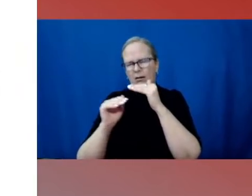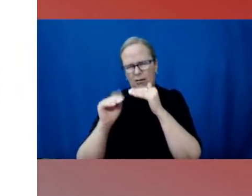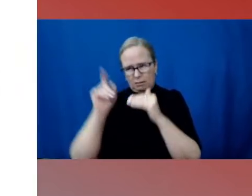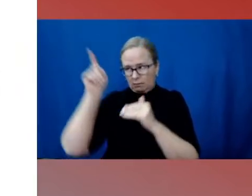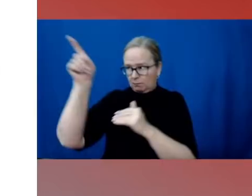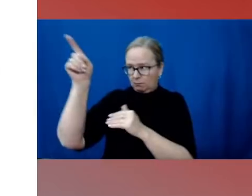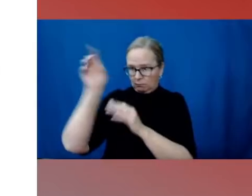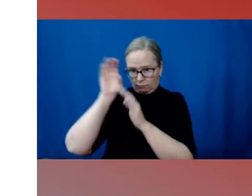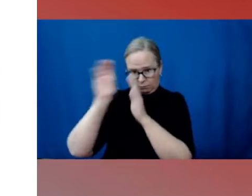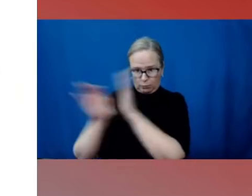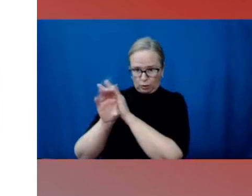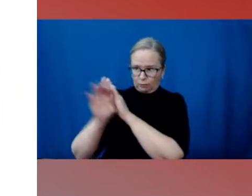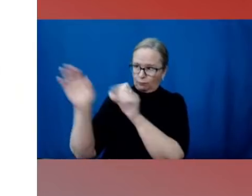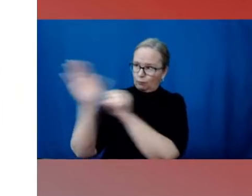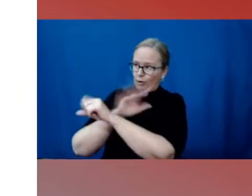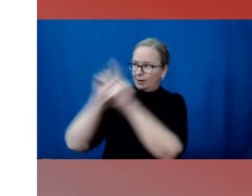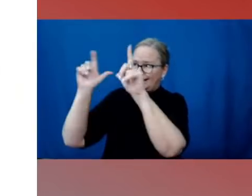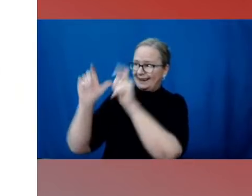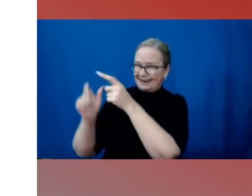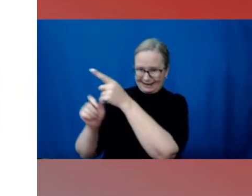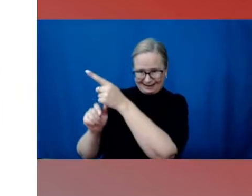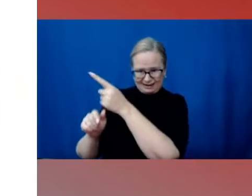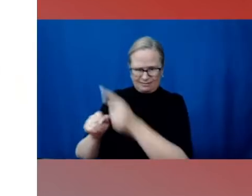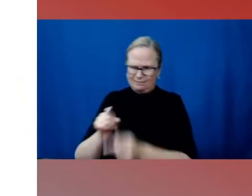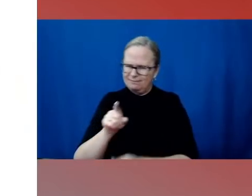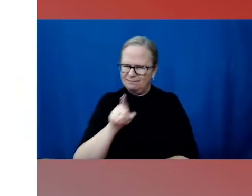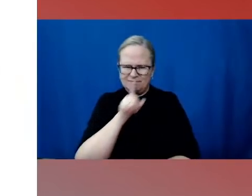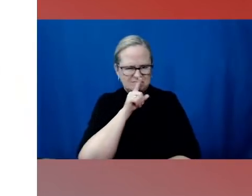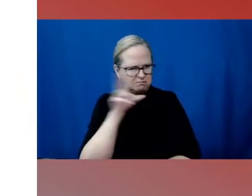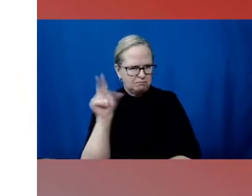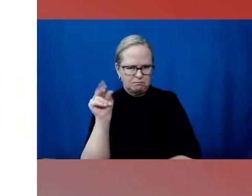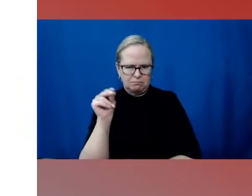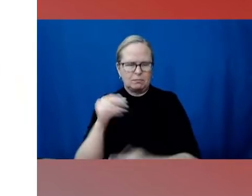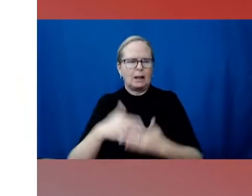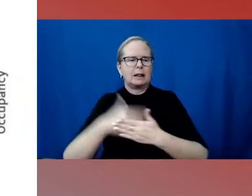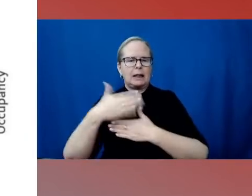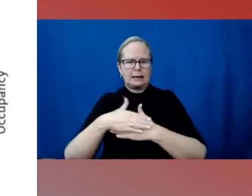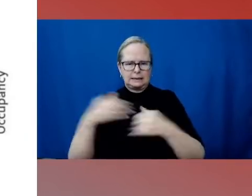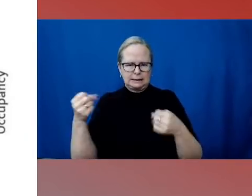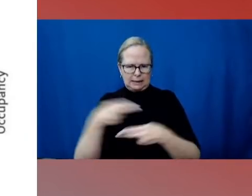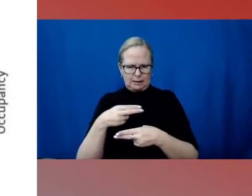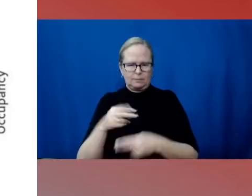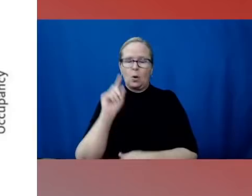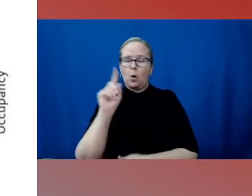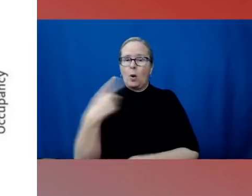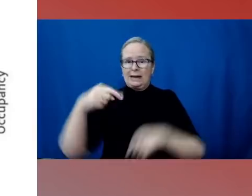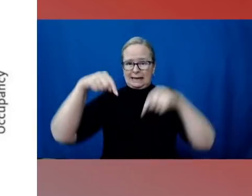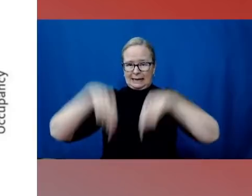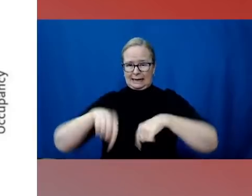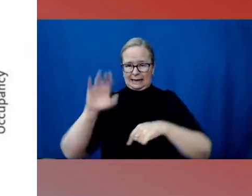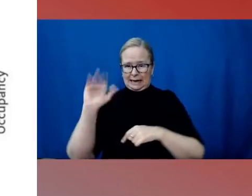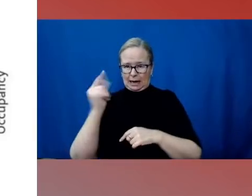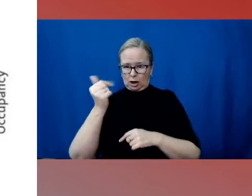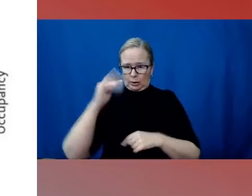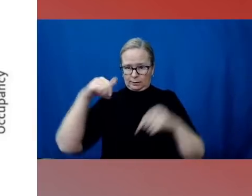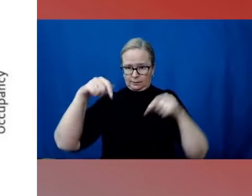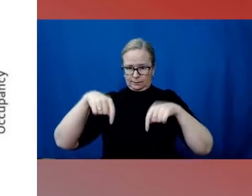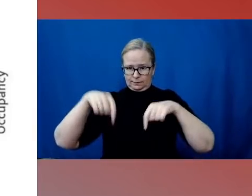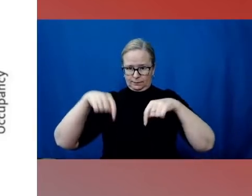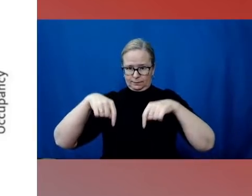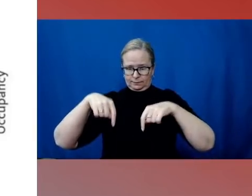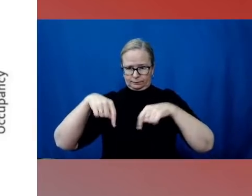full picture, because if you go and look at the next slide for me, and this just zooms into what Calgary looks like, for